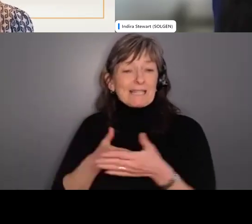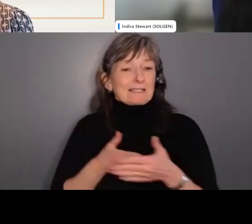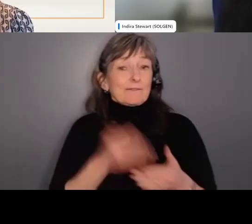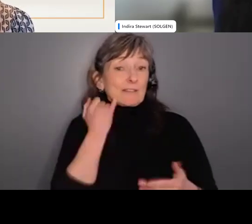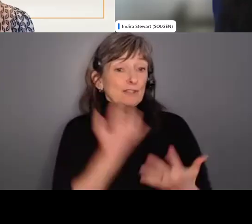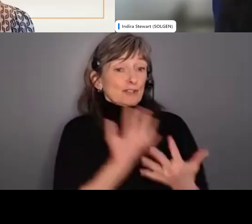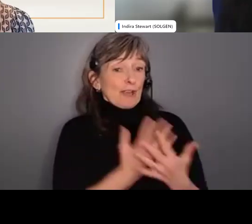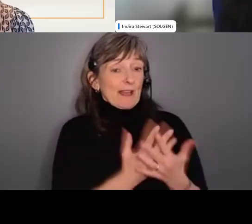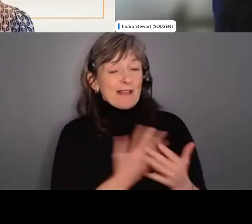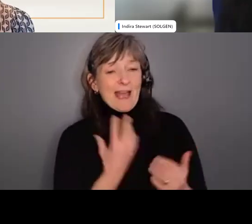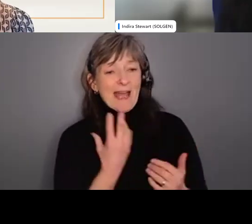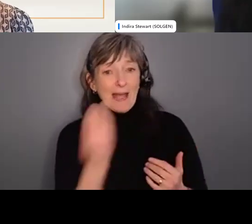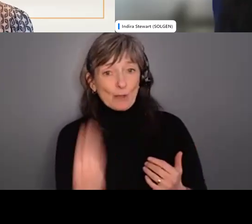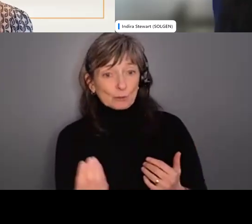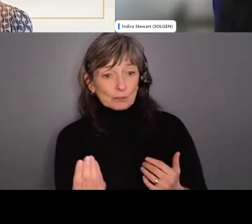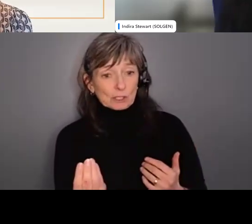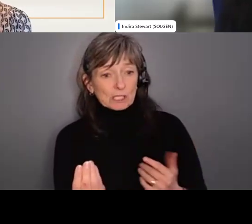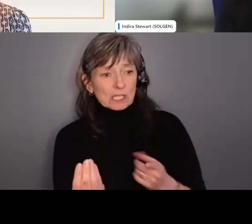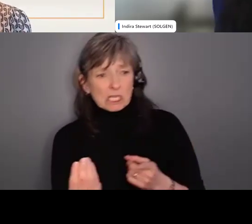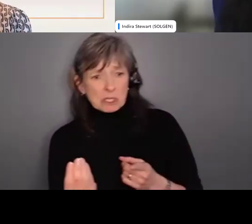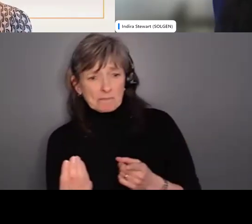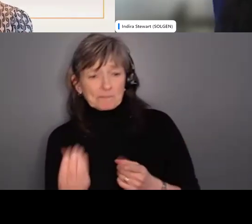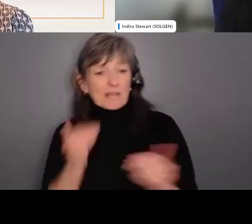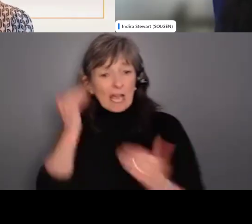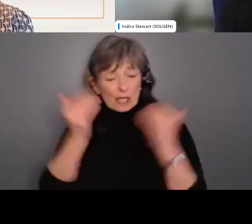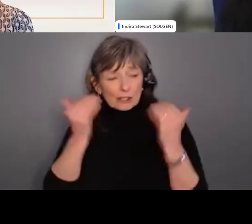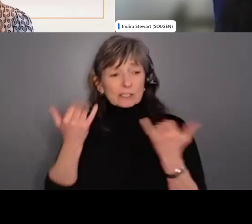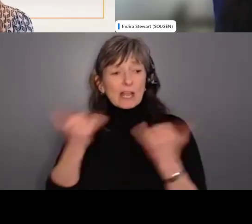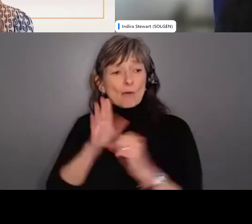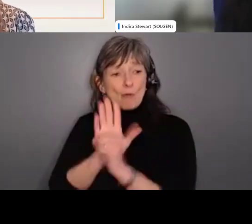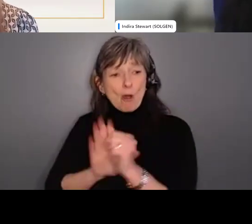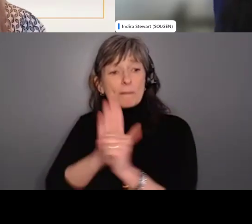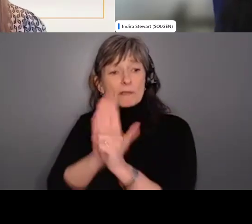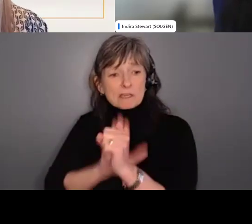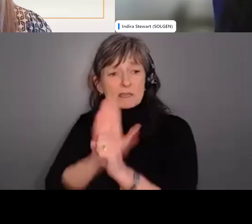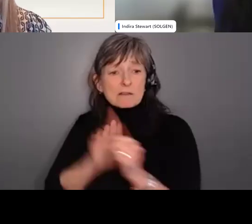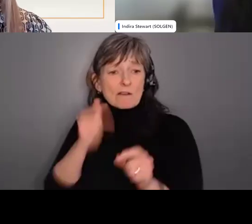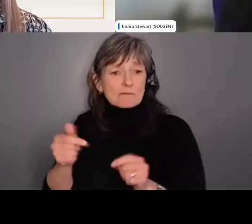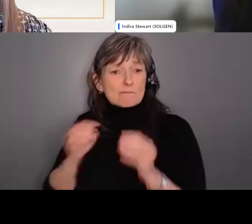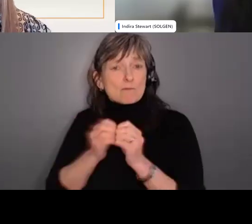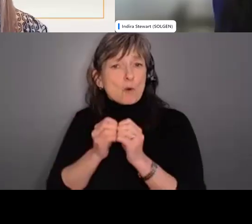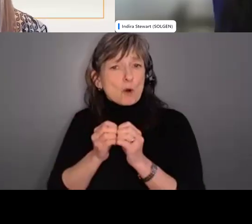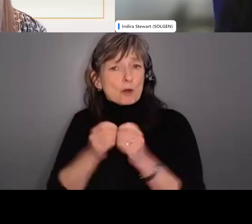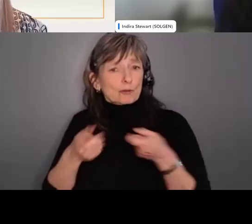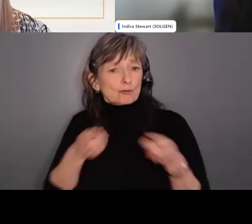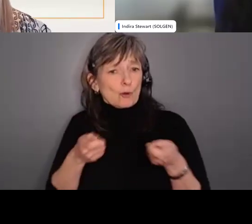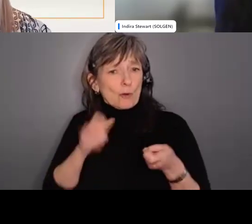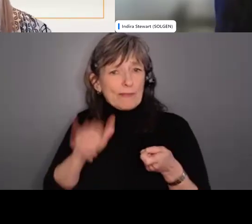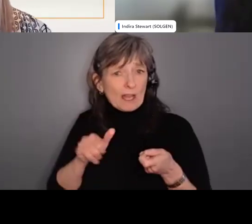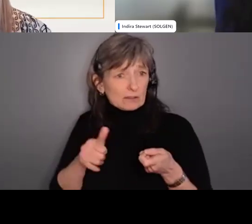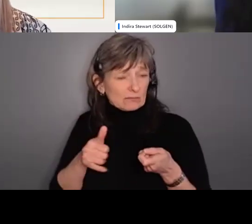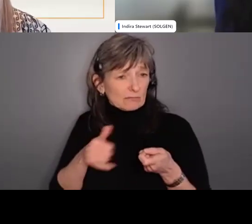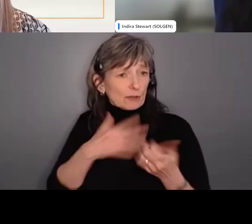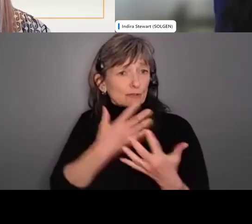groups lobbying governments to put more pressure on this area? I don't know if you are aware of any of that work that's